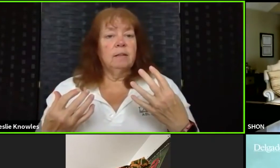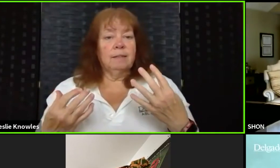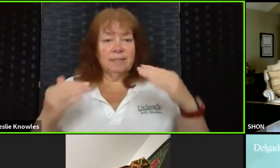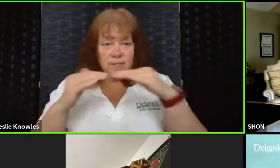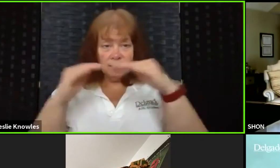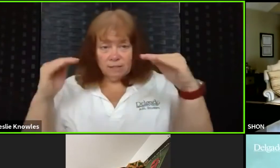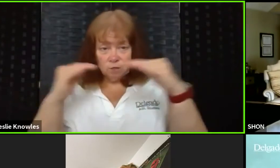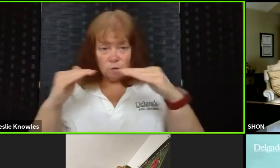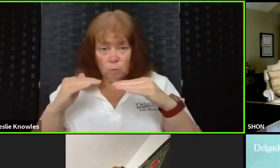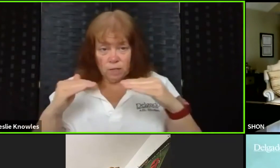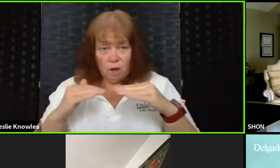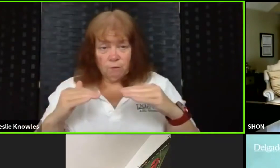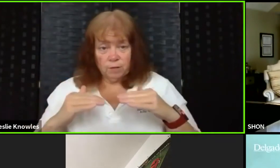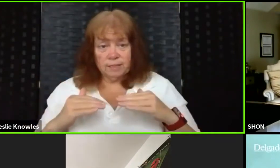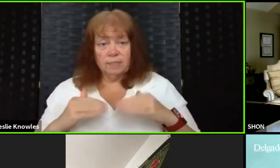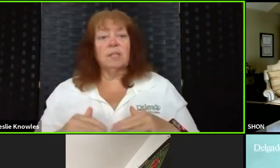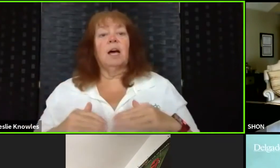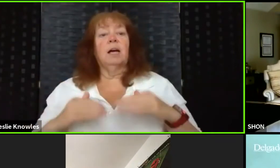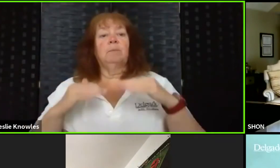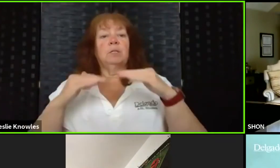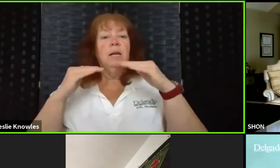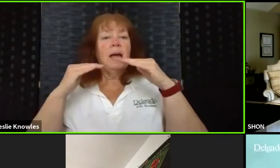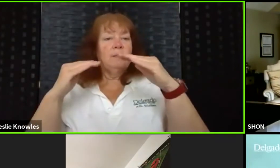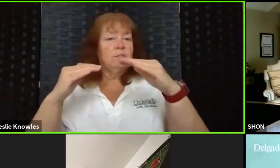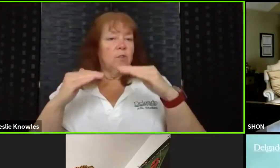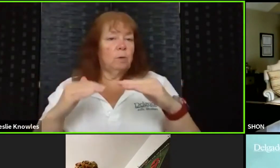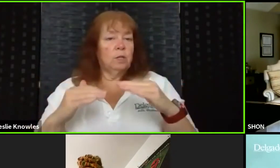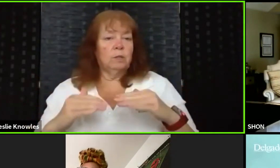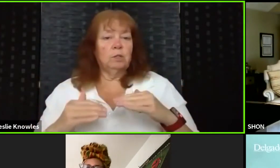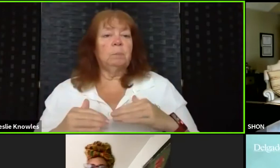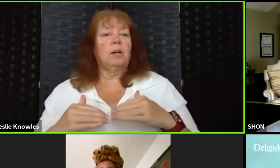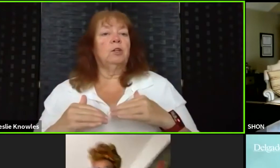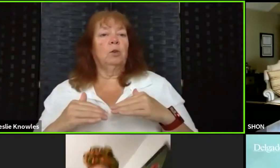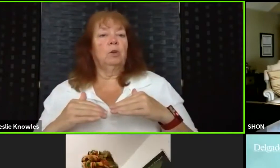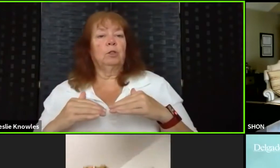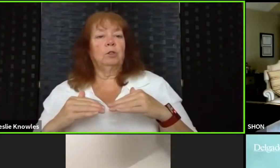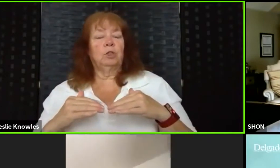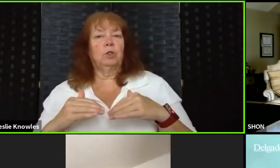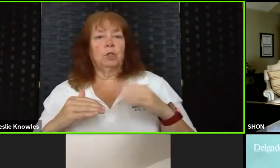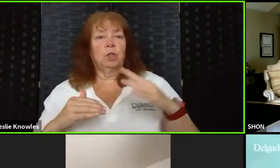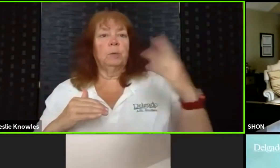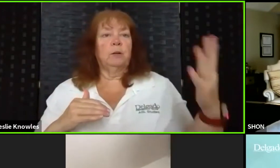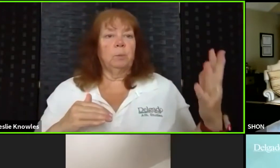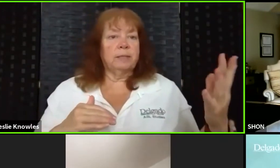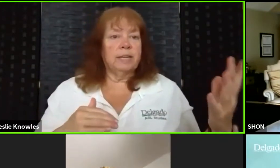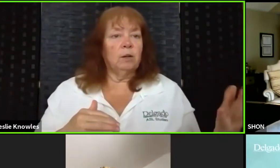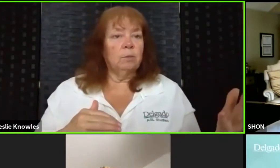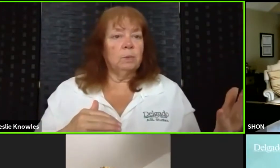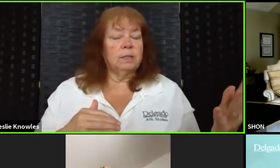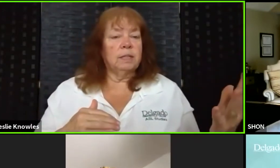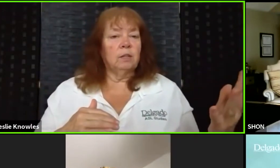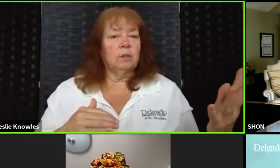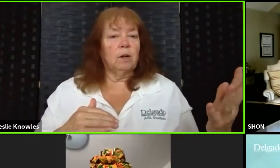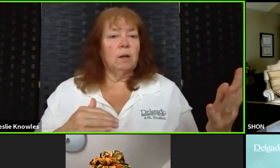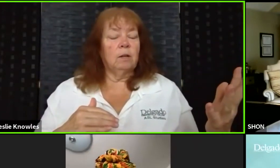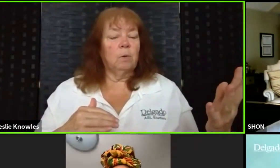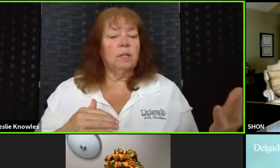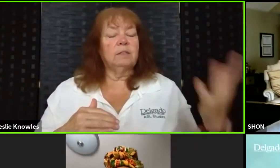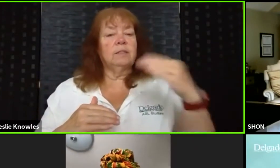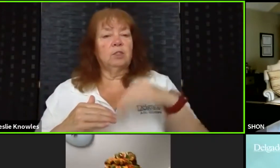send that these classes are only offered at these times, and this is only going to better your career with